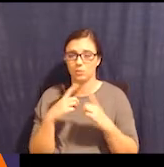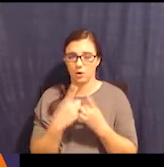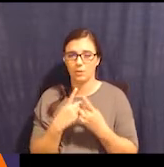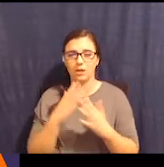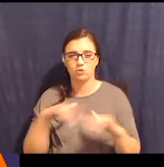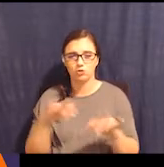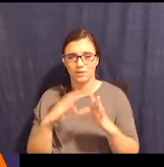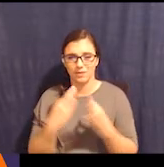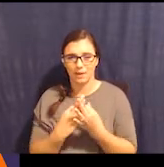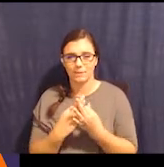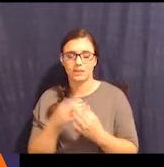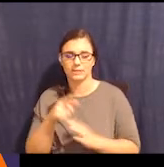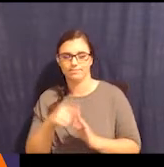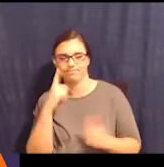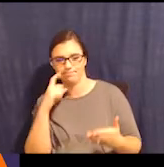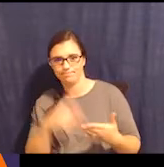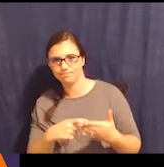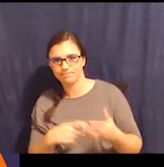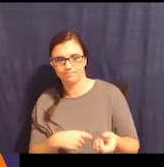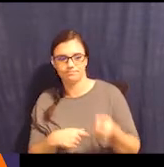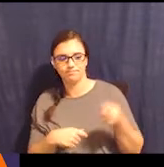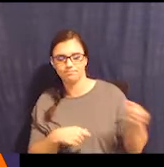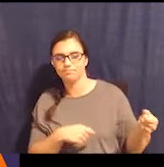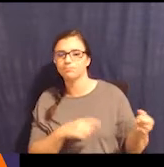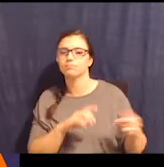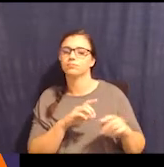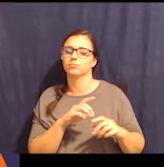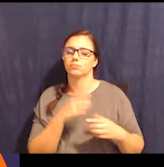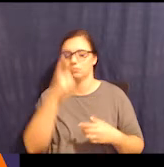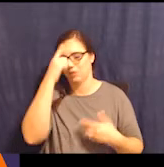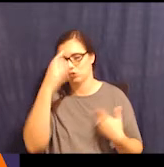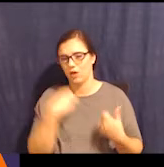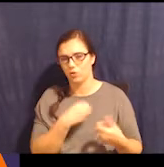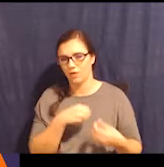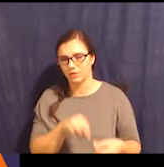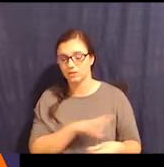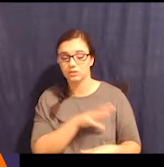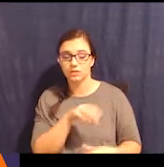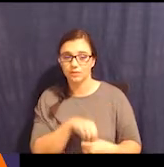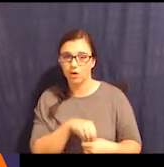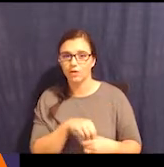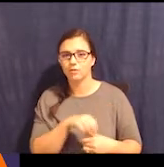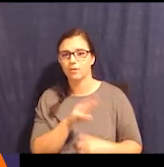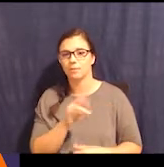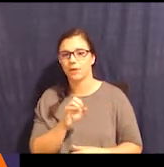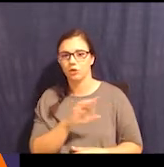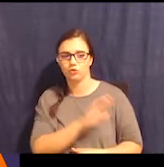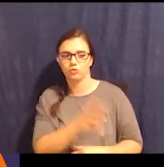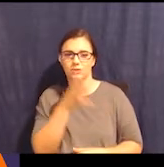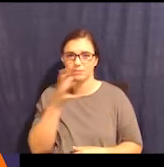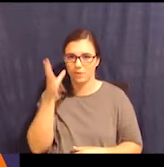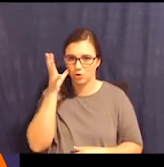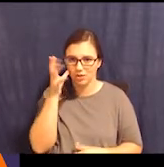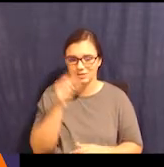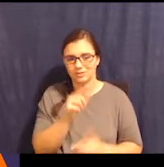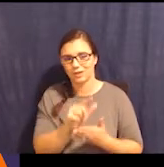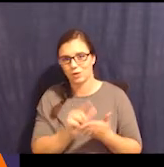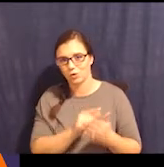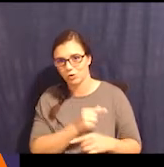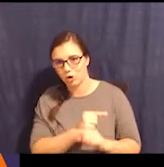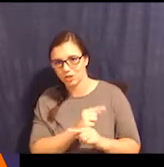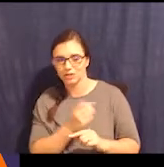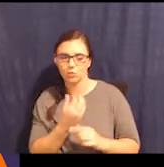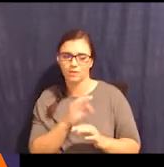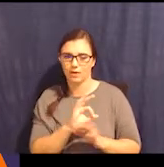Office, and with involvement of the minor's parent, legal guardian, or family member. SIPPs provide youth with